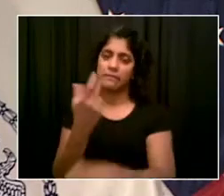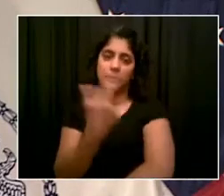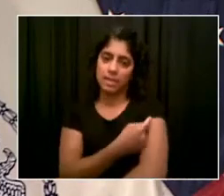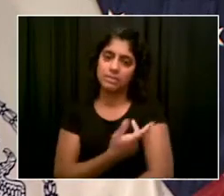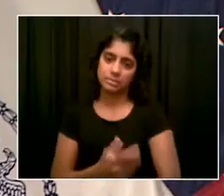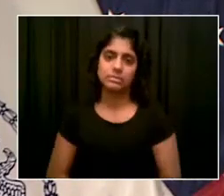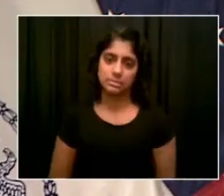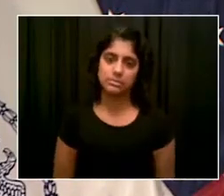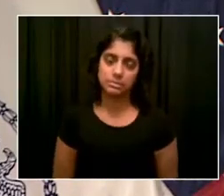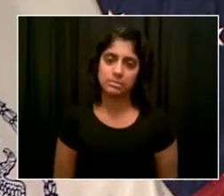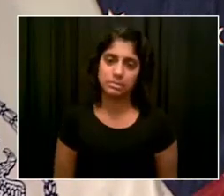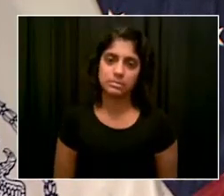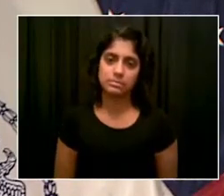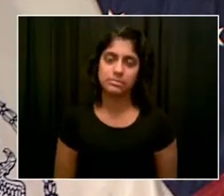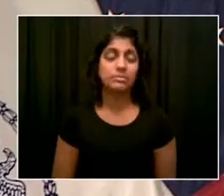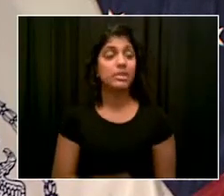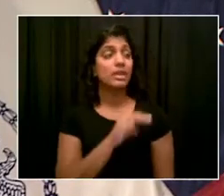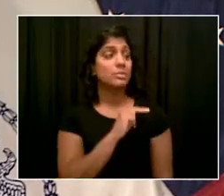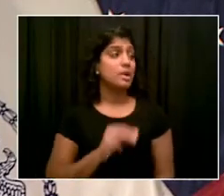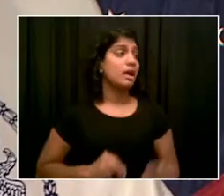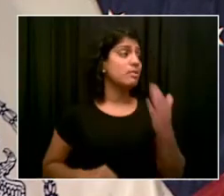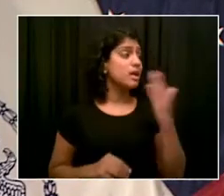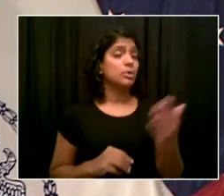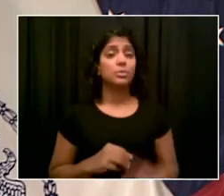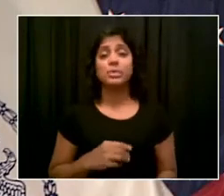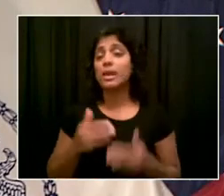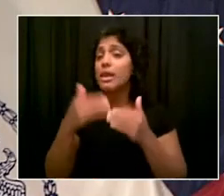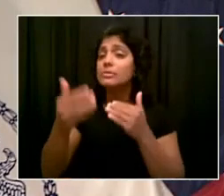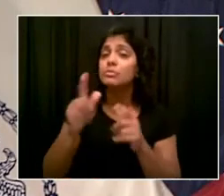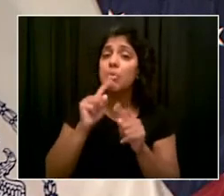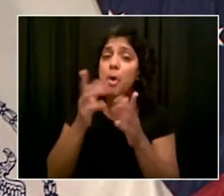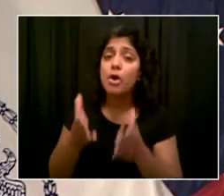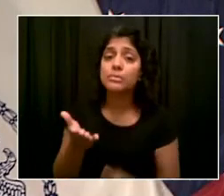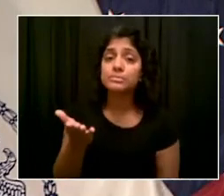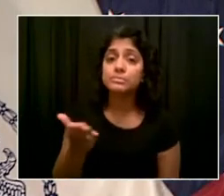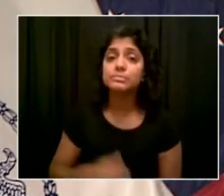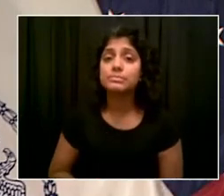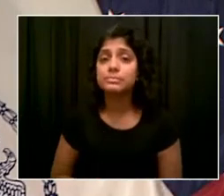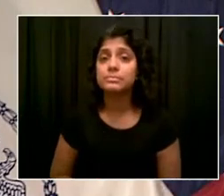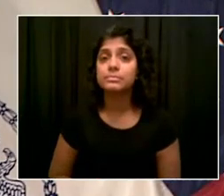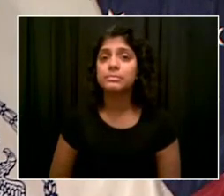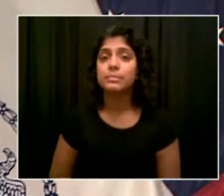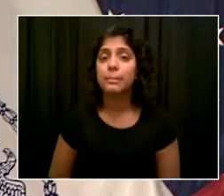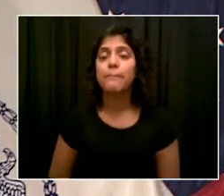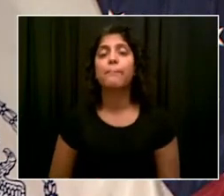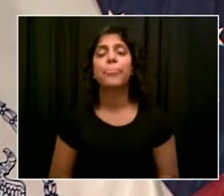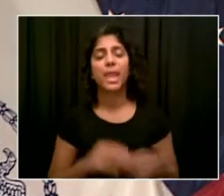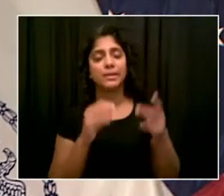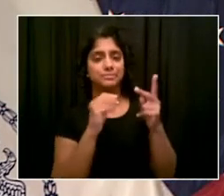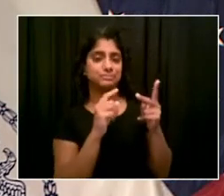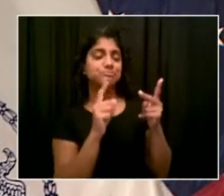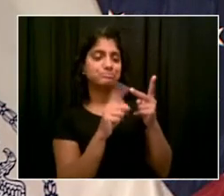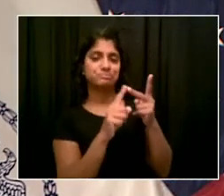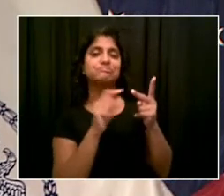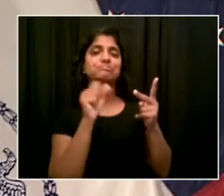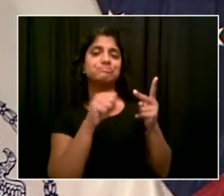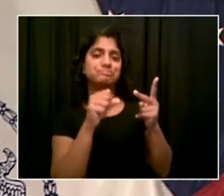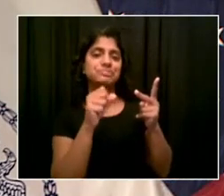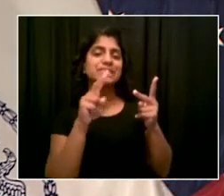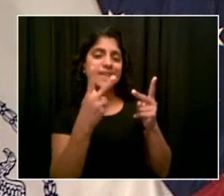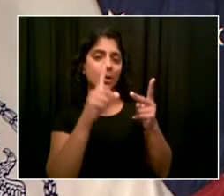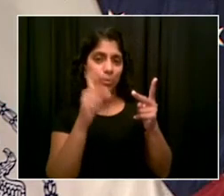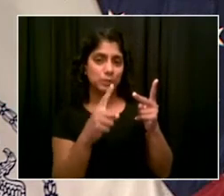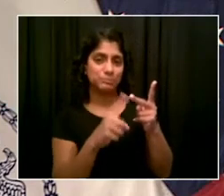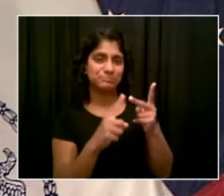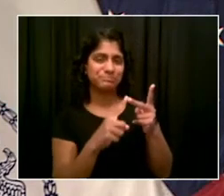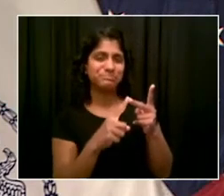So my other question is about this 4-year-old that was hit by a dirt bike yesterday. The